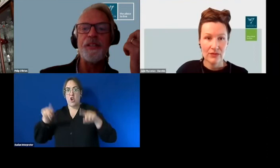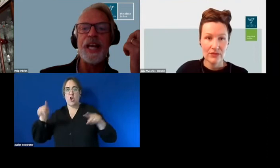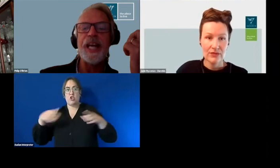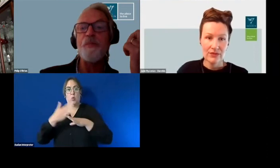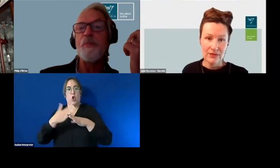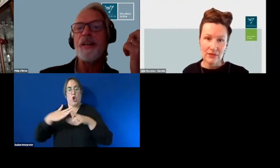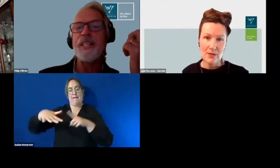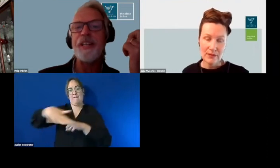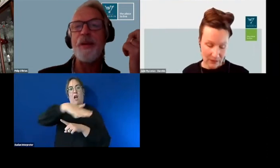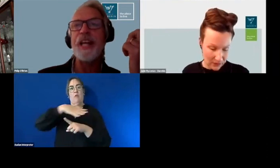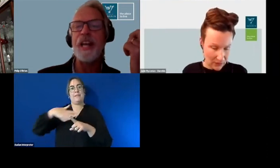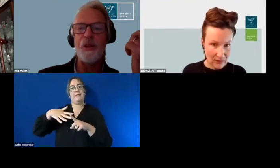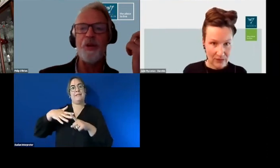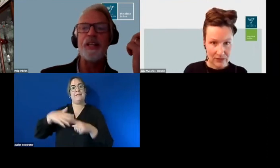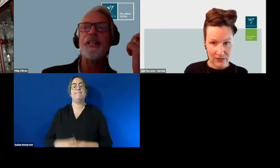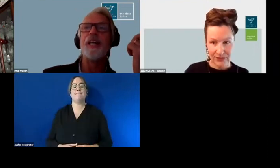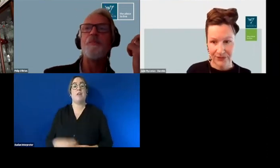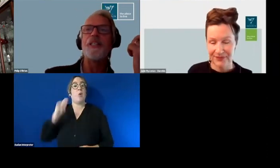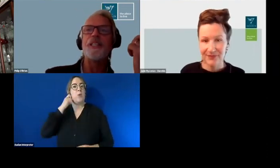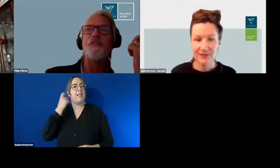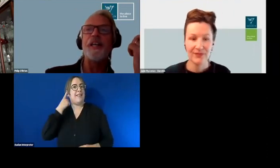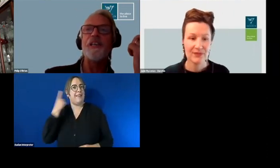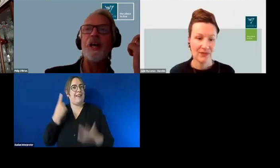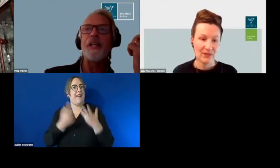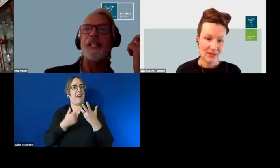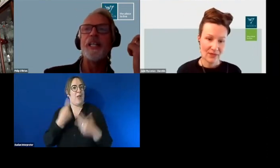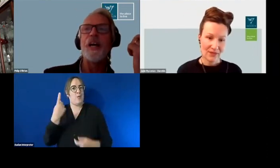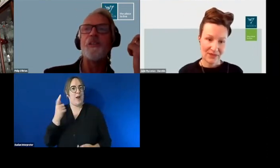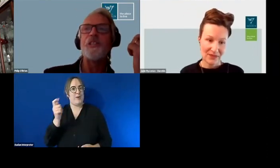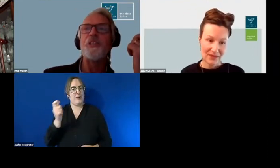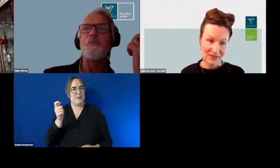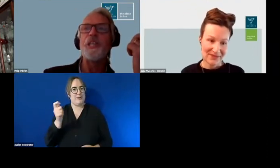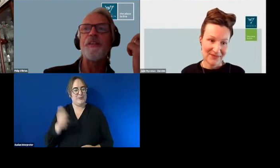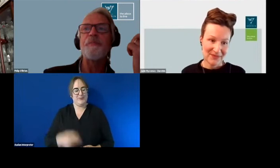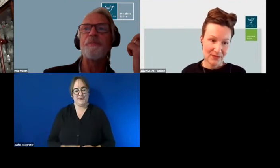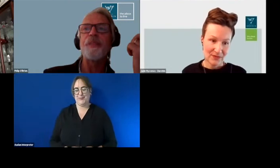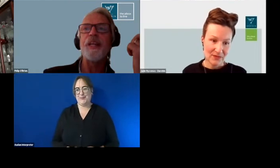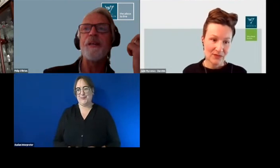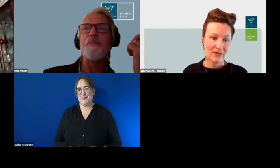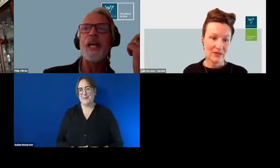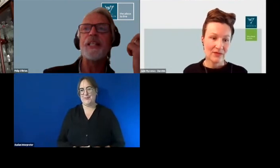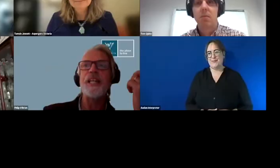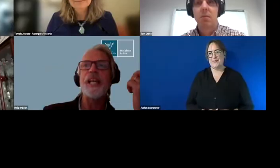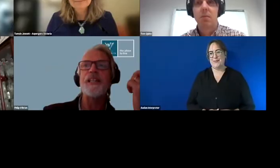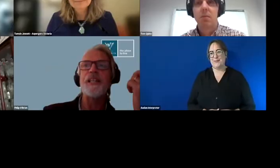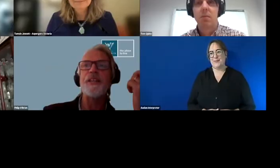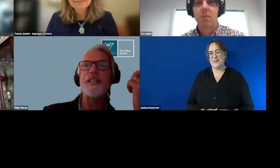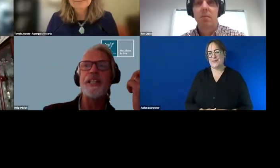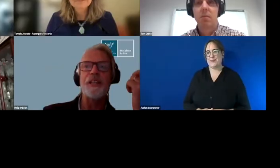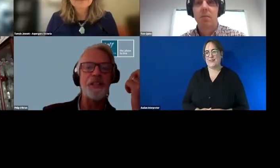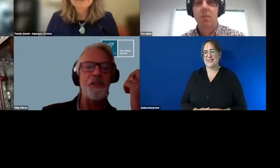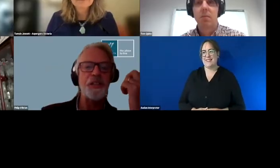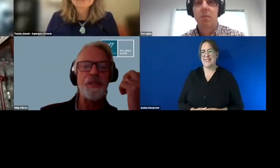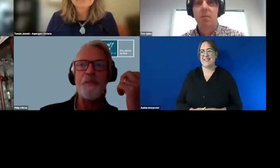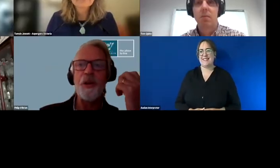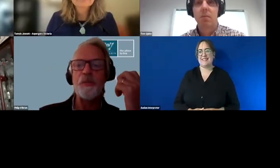some of those today and we're about to hear about another one um so this is very timely i'll just stop sharing um that and you can